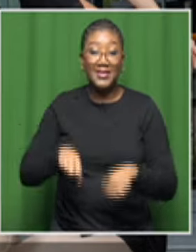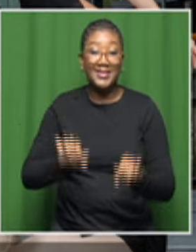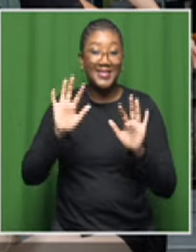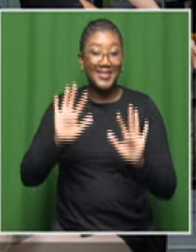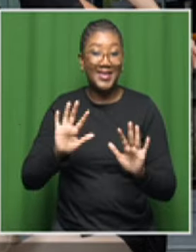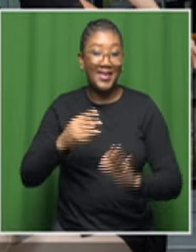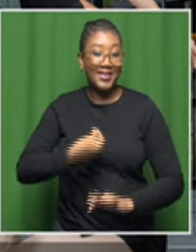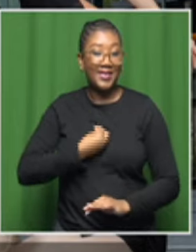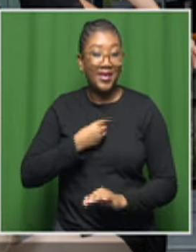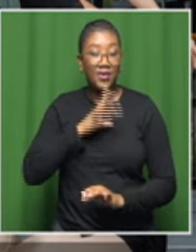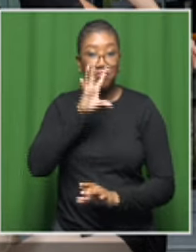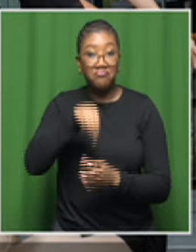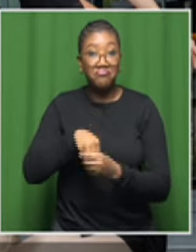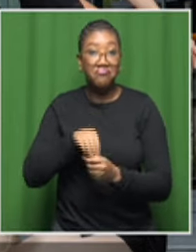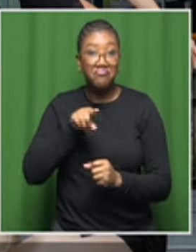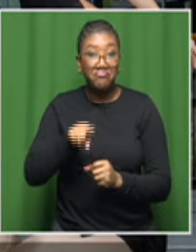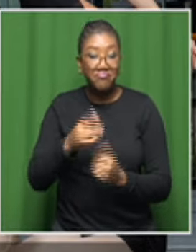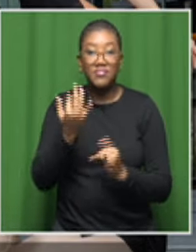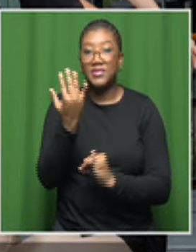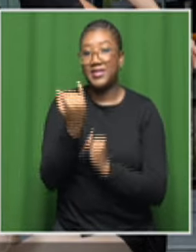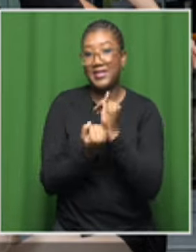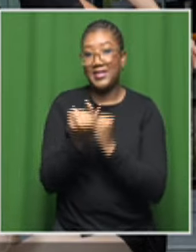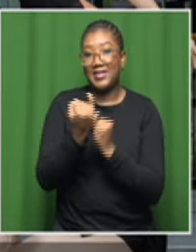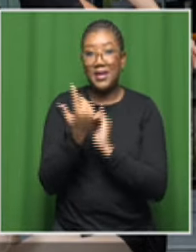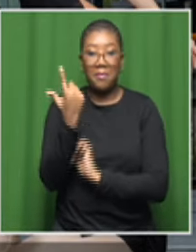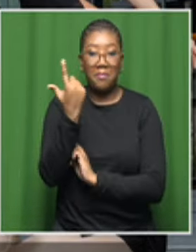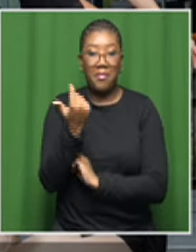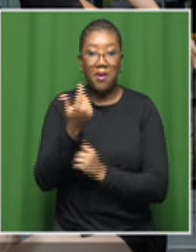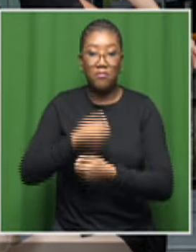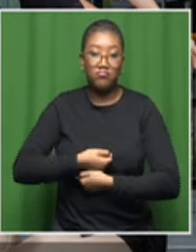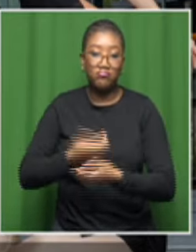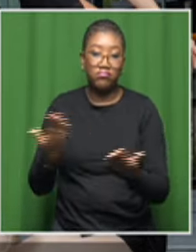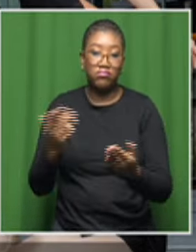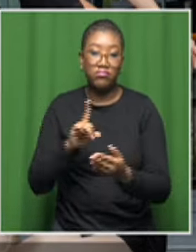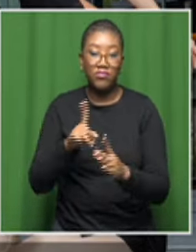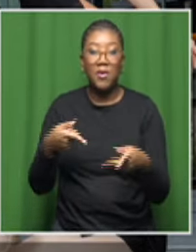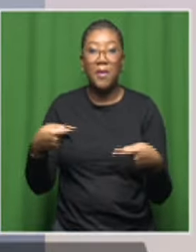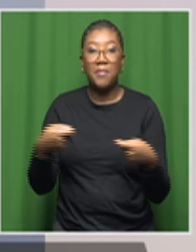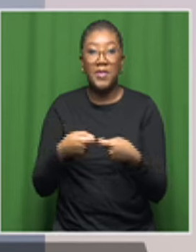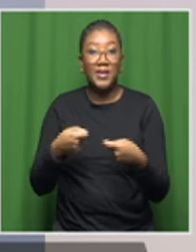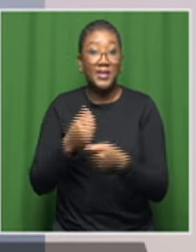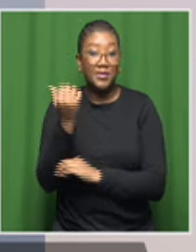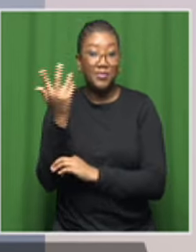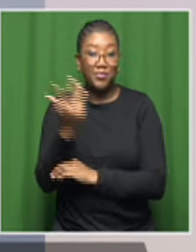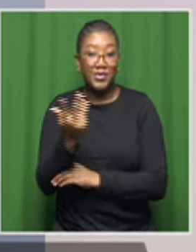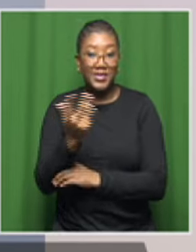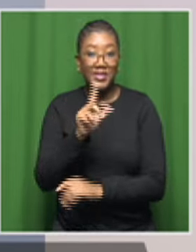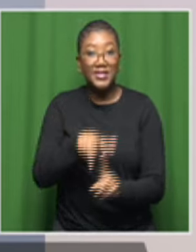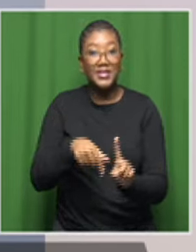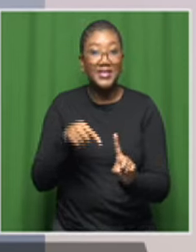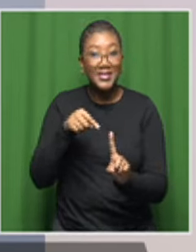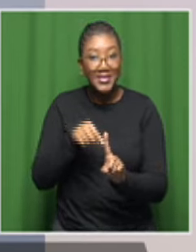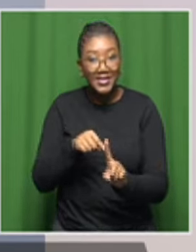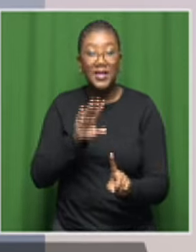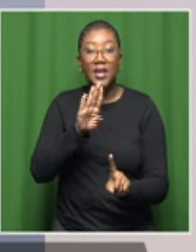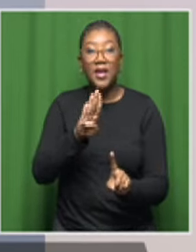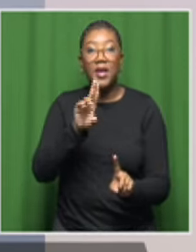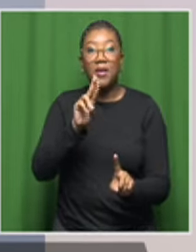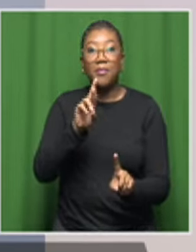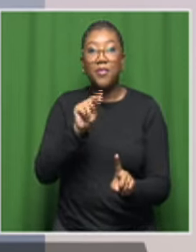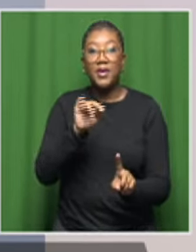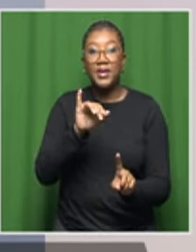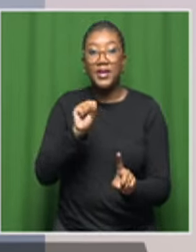will compete in the Academy's very first Debut Dancer Bursary Award presentation. And so for a little bit more, we're going to be chatting to Burnise